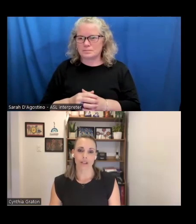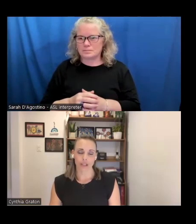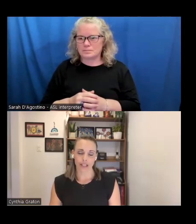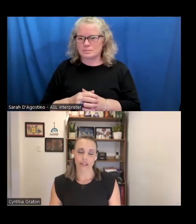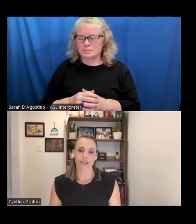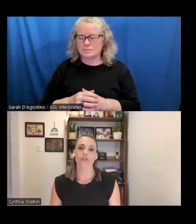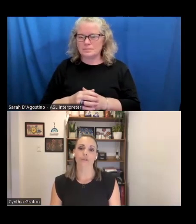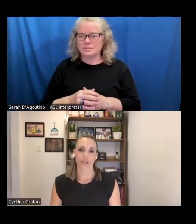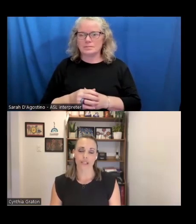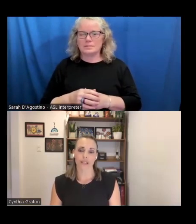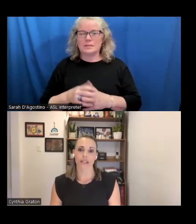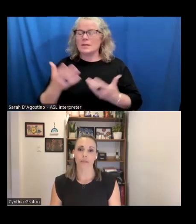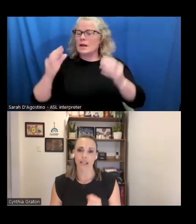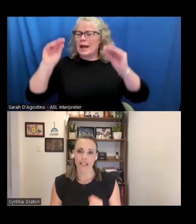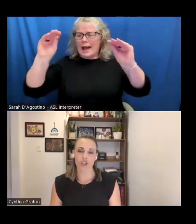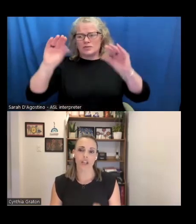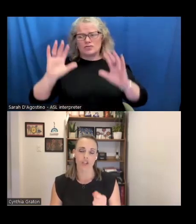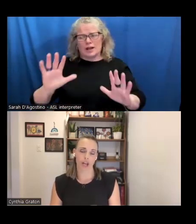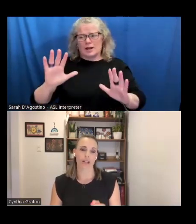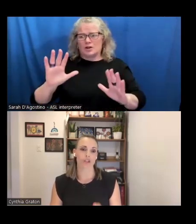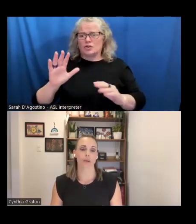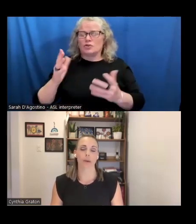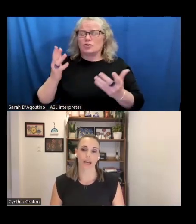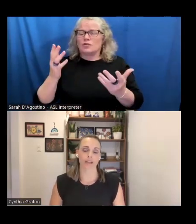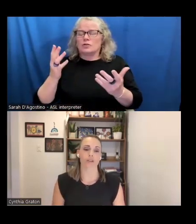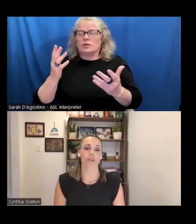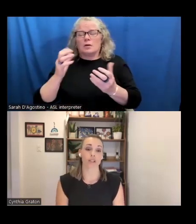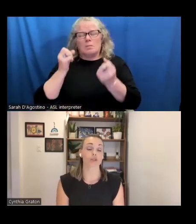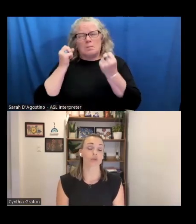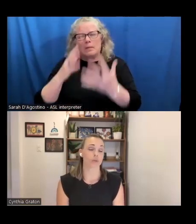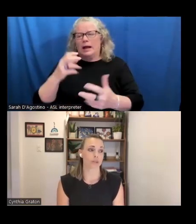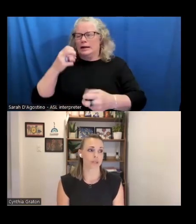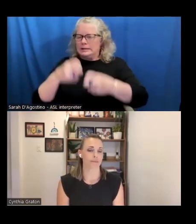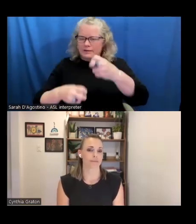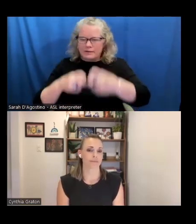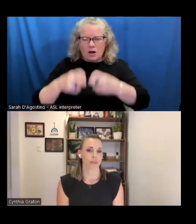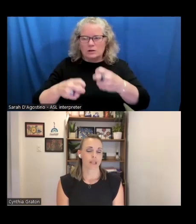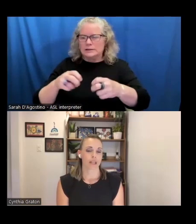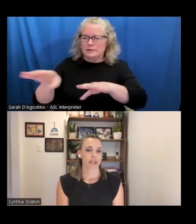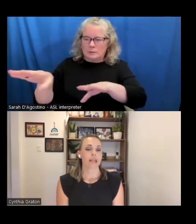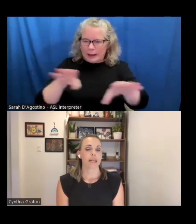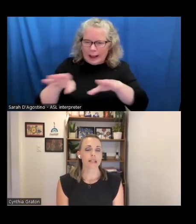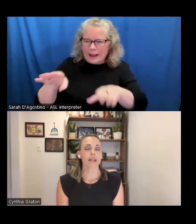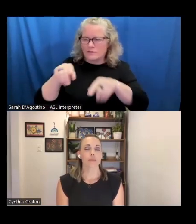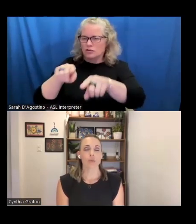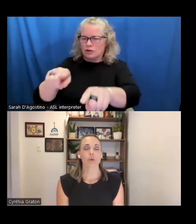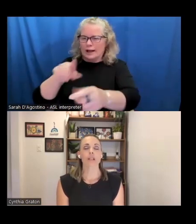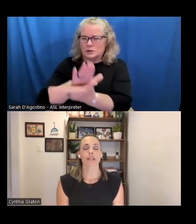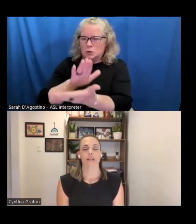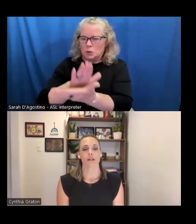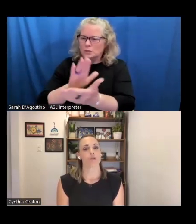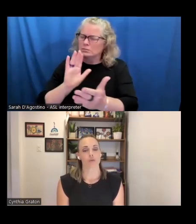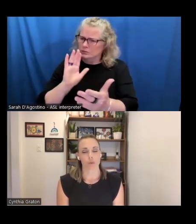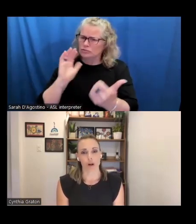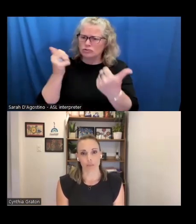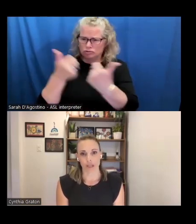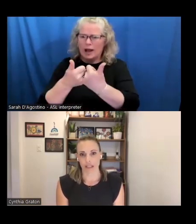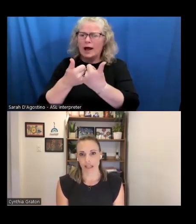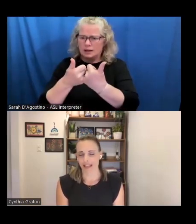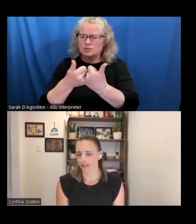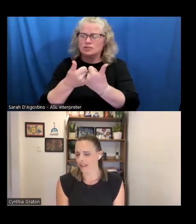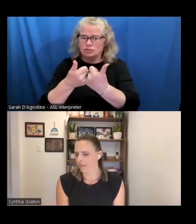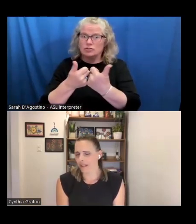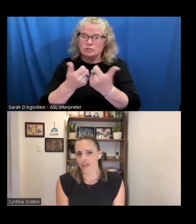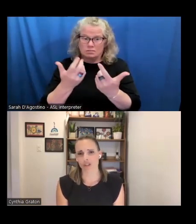difficulties educators face in managing challenging behaviors in schools. it can be really